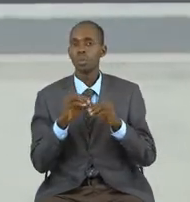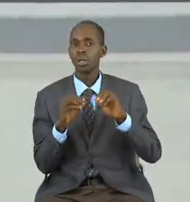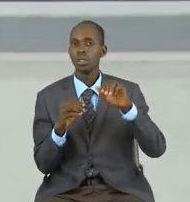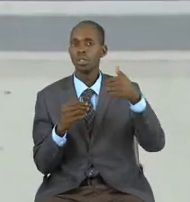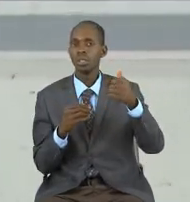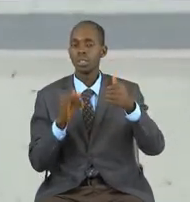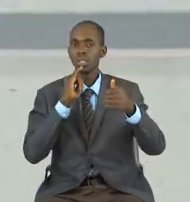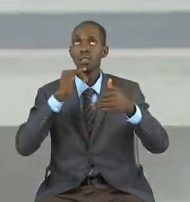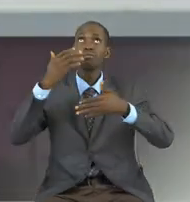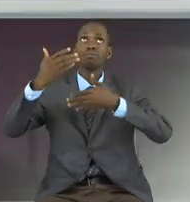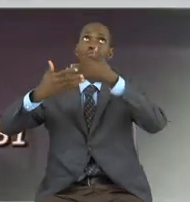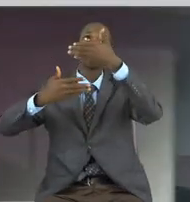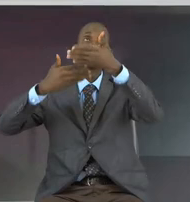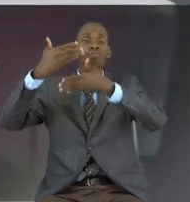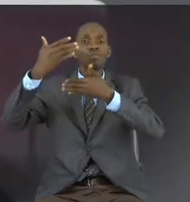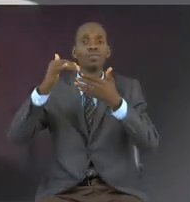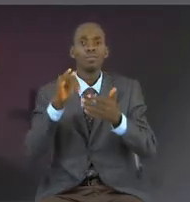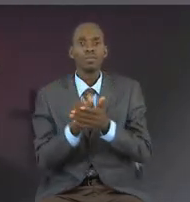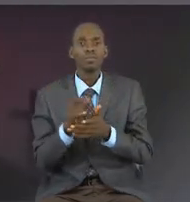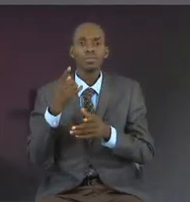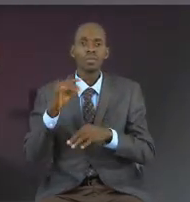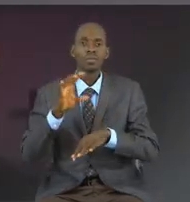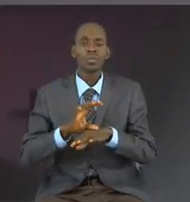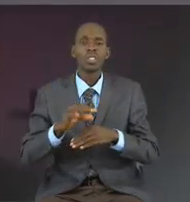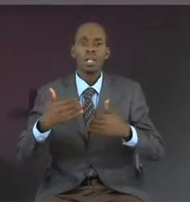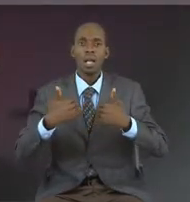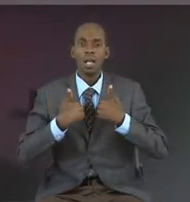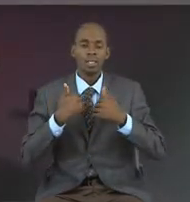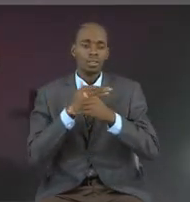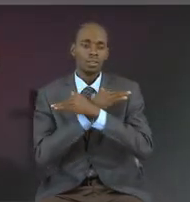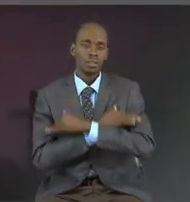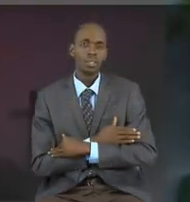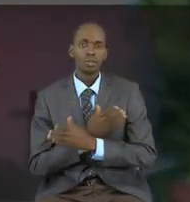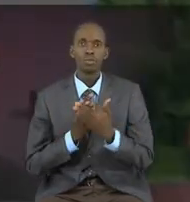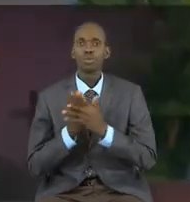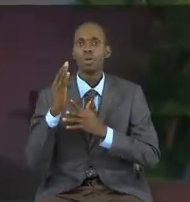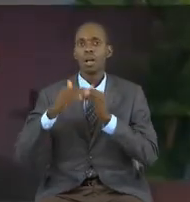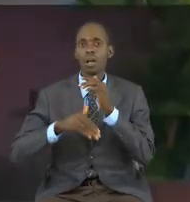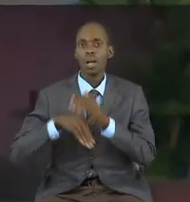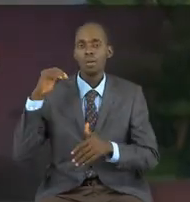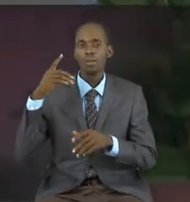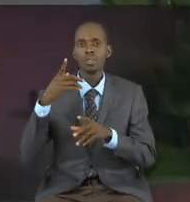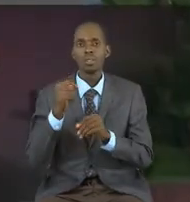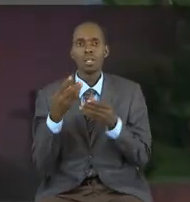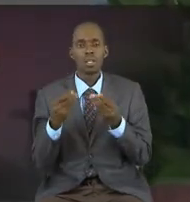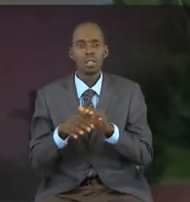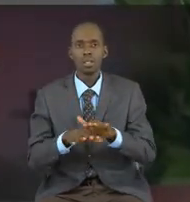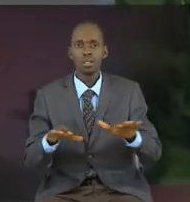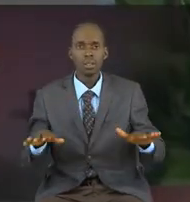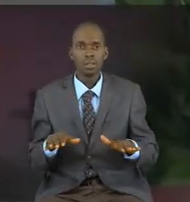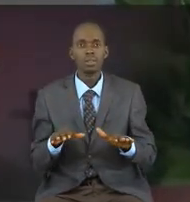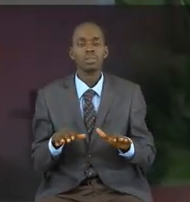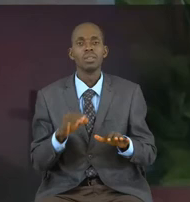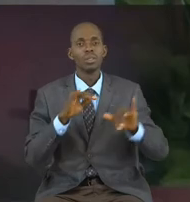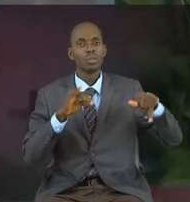progress, that the church at rest throughout the land, Judea and